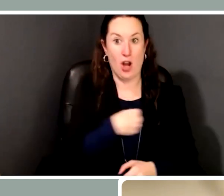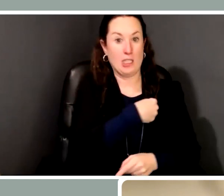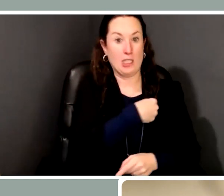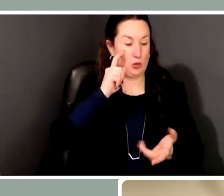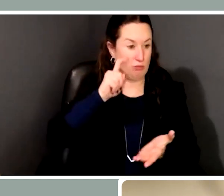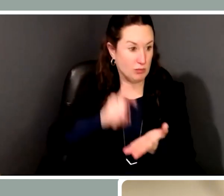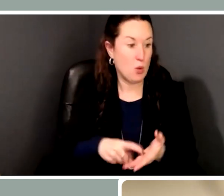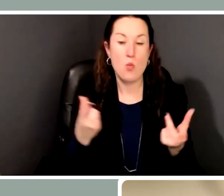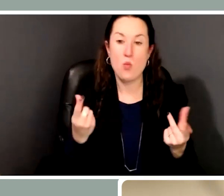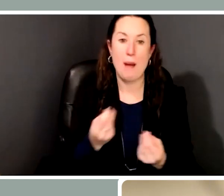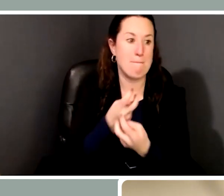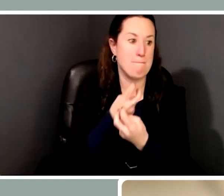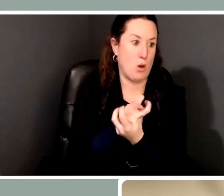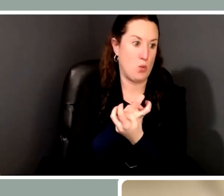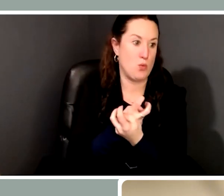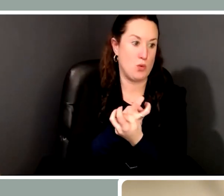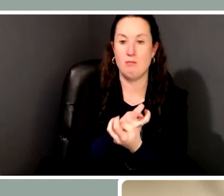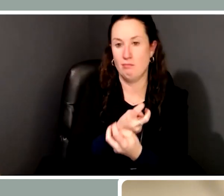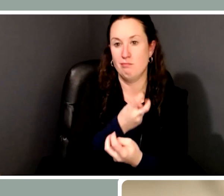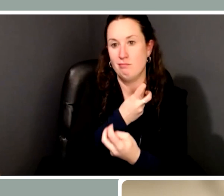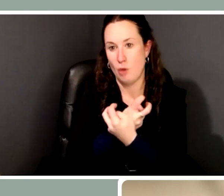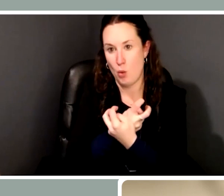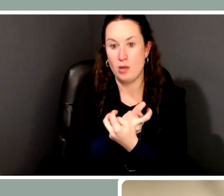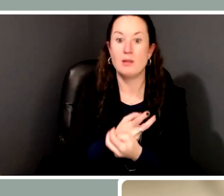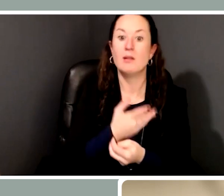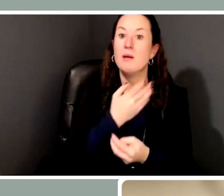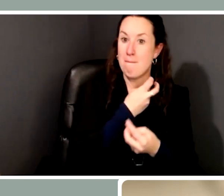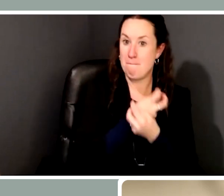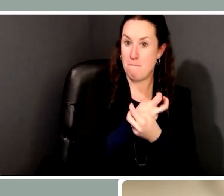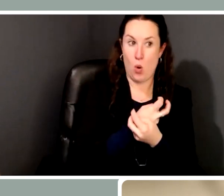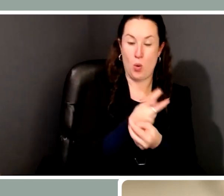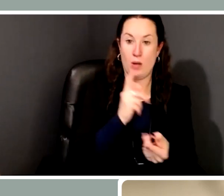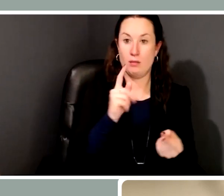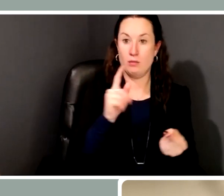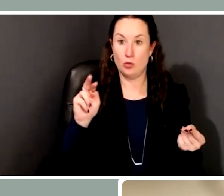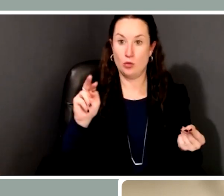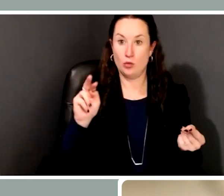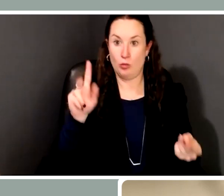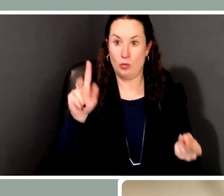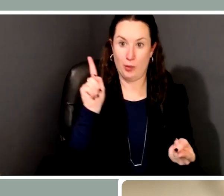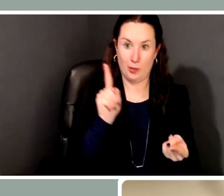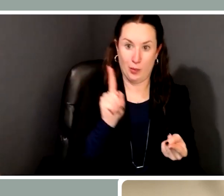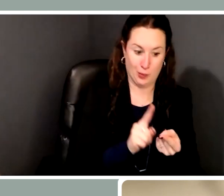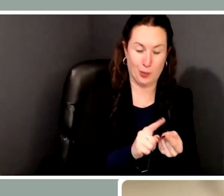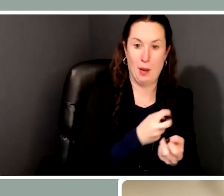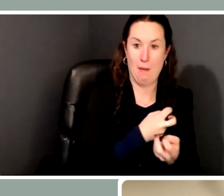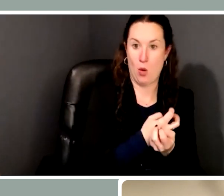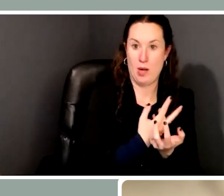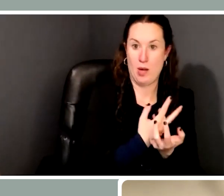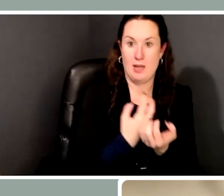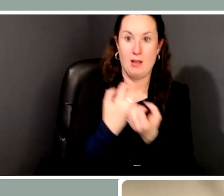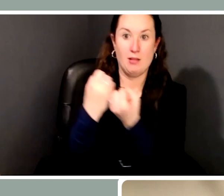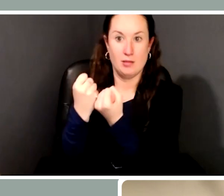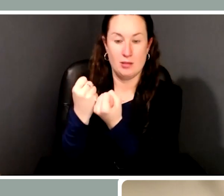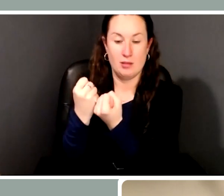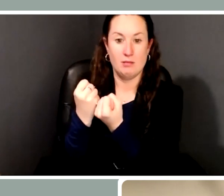bone, because when bone heals, because there's response and the tumor is being killed and new bone is being put down, it looks exactly the same